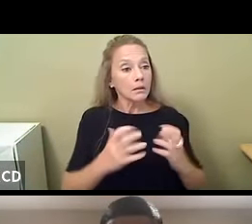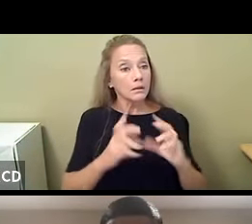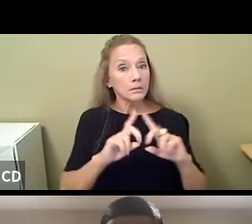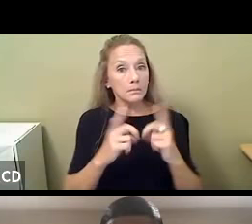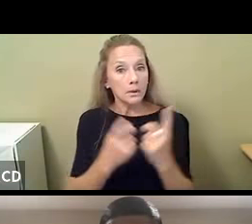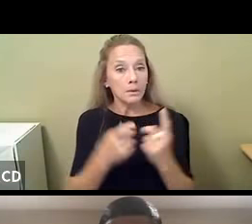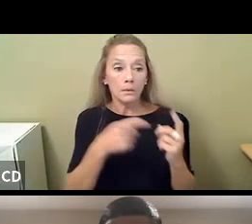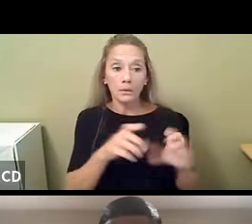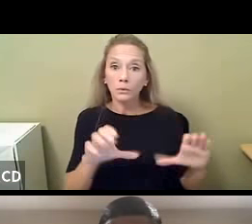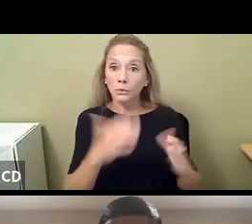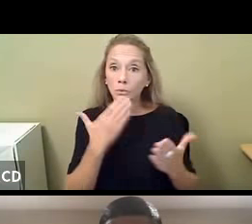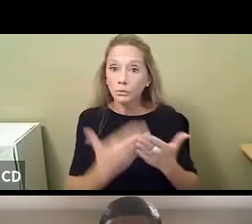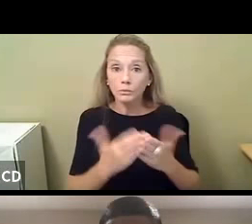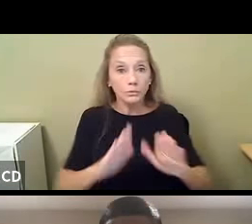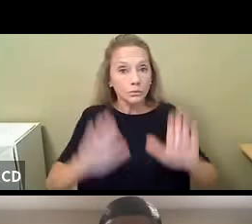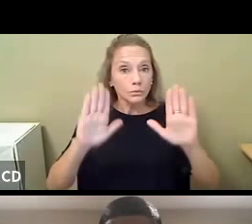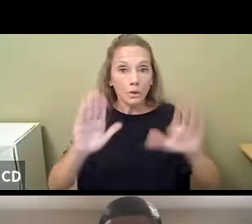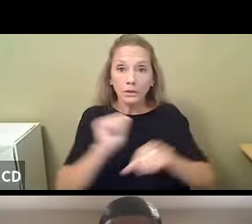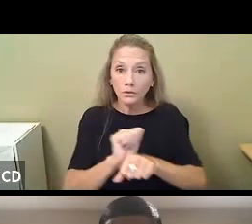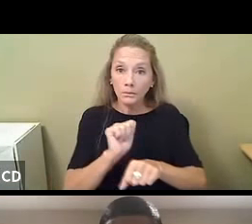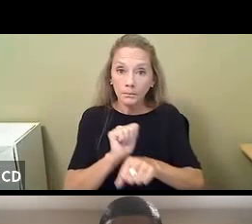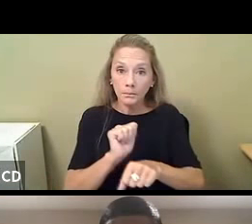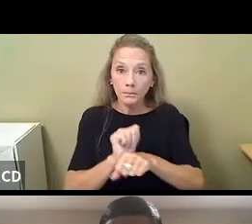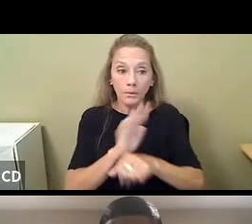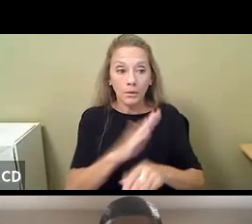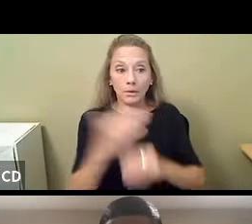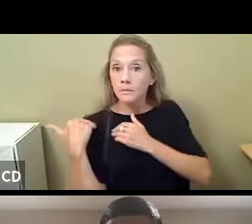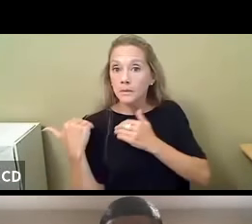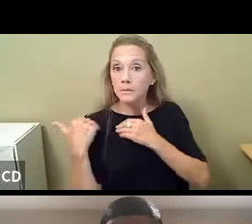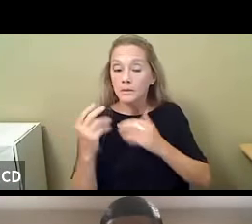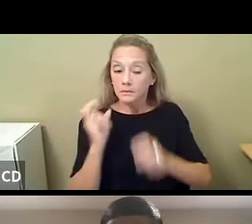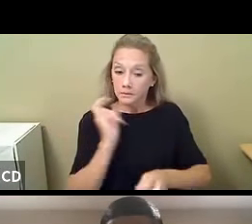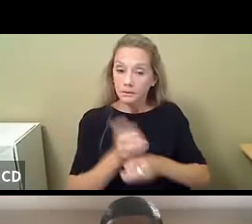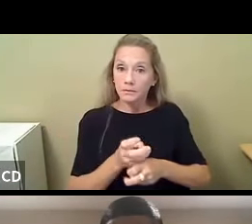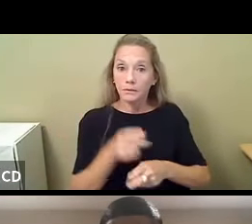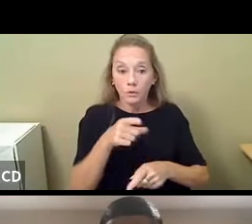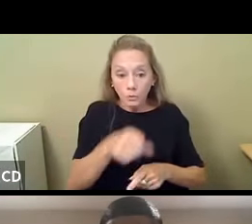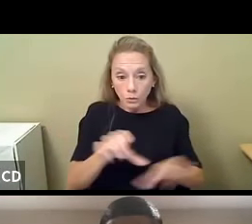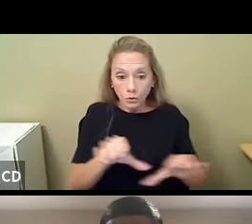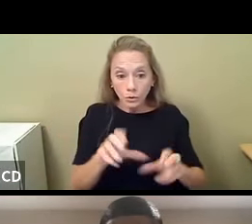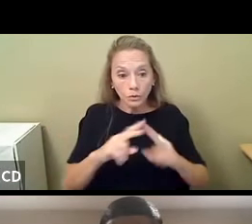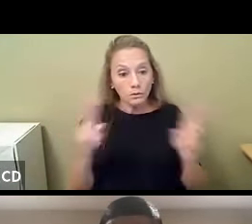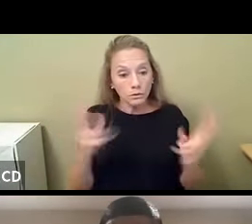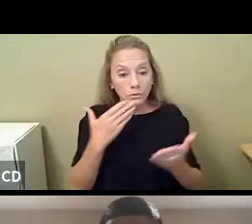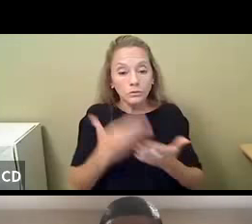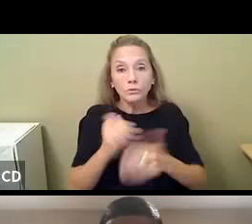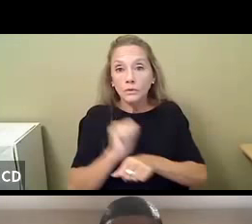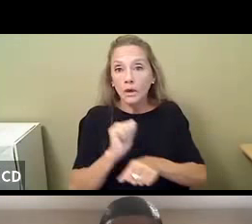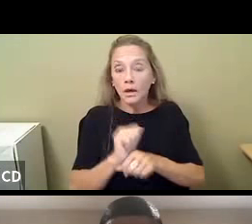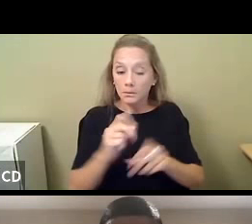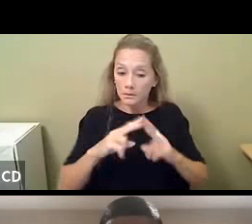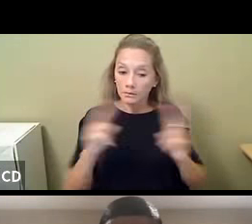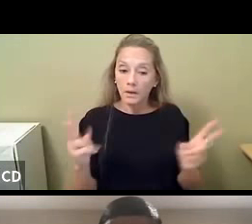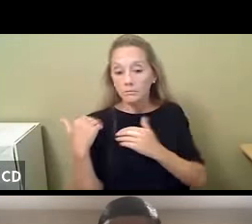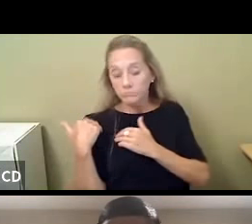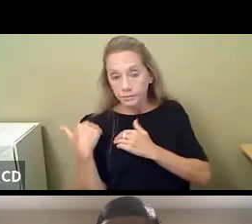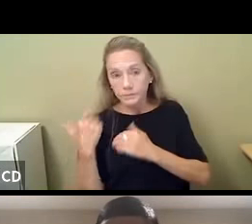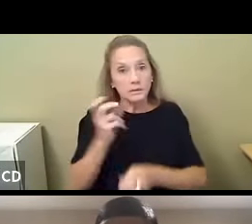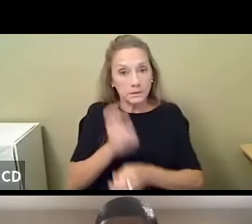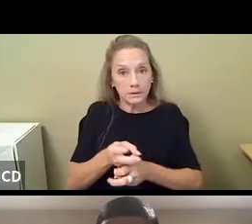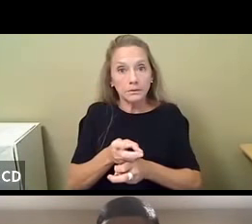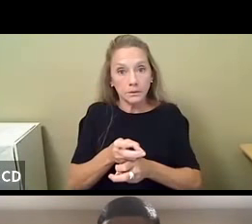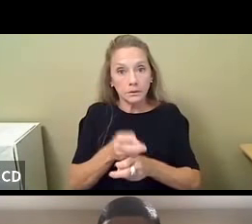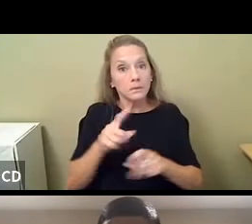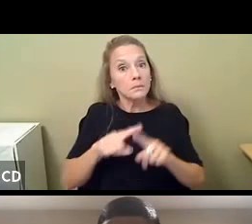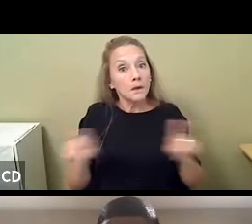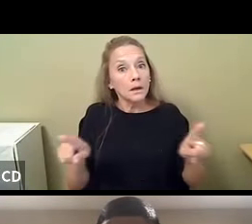are doing a great job. It's very difficult. You're doing a great job, and it's very difficult. But I also